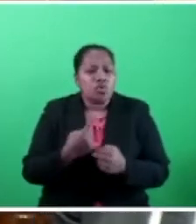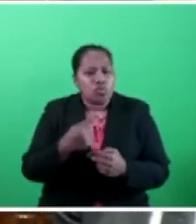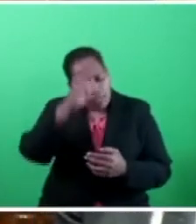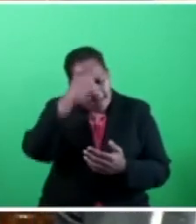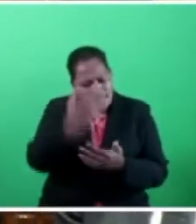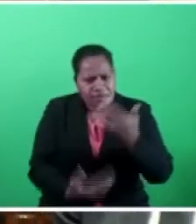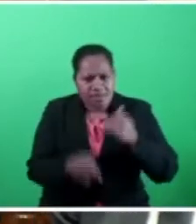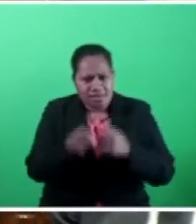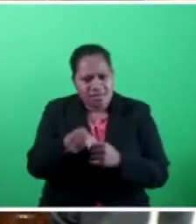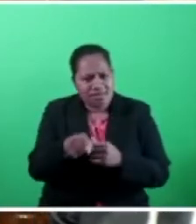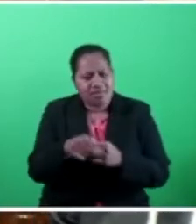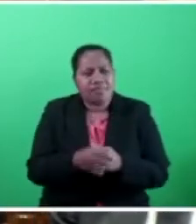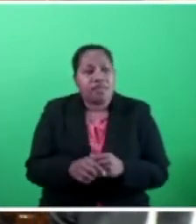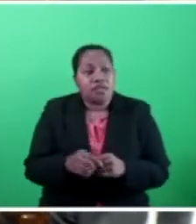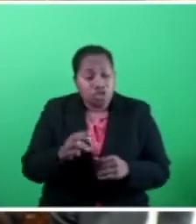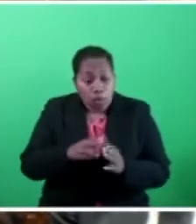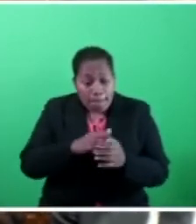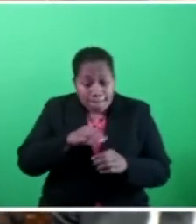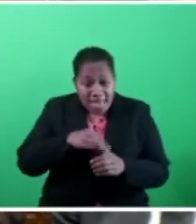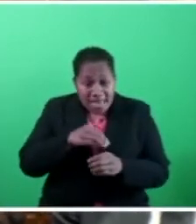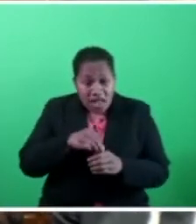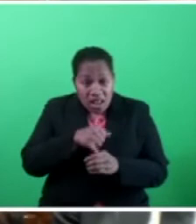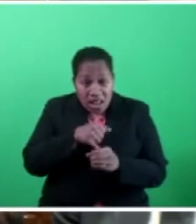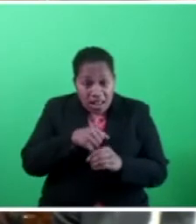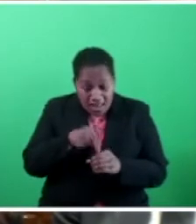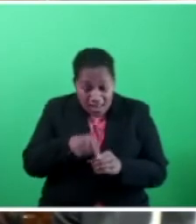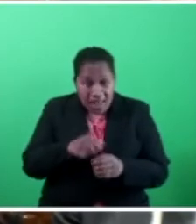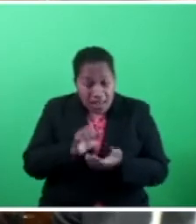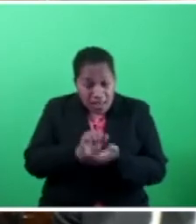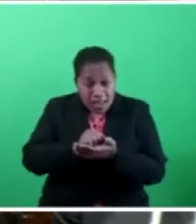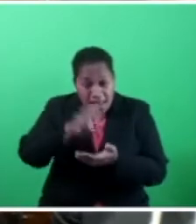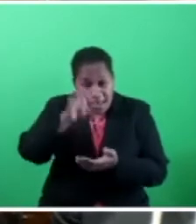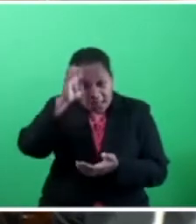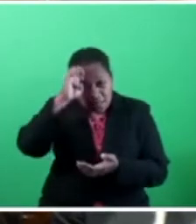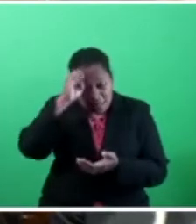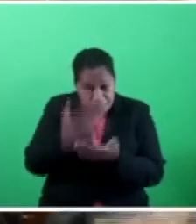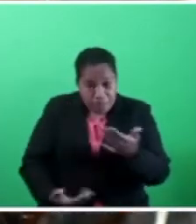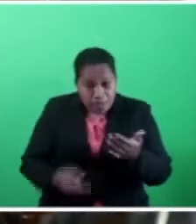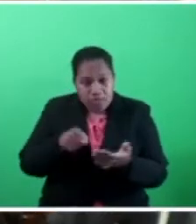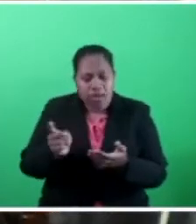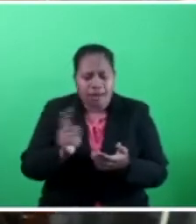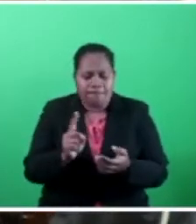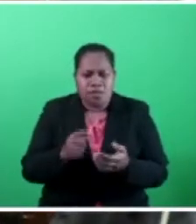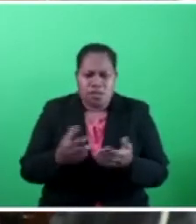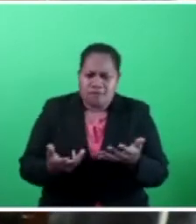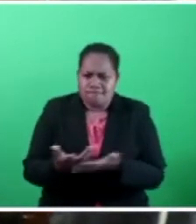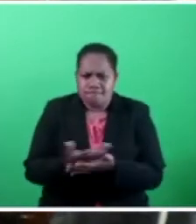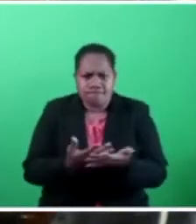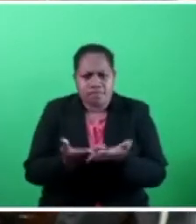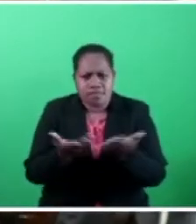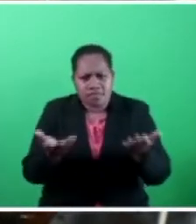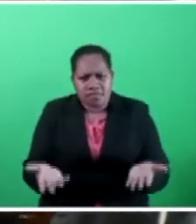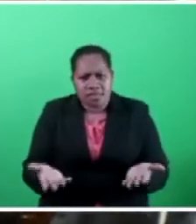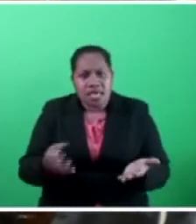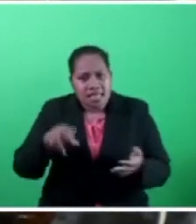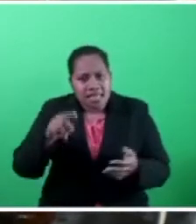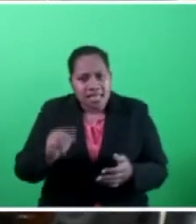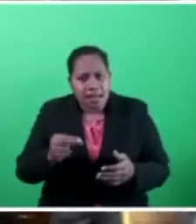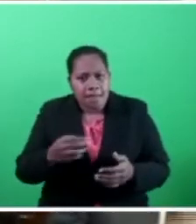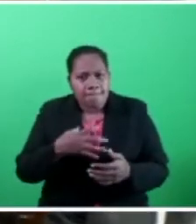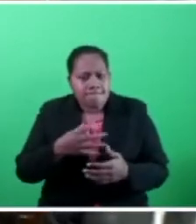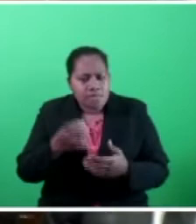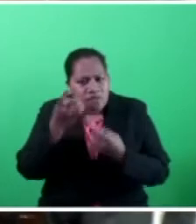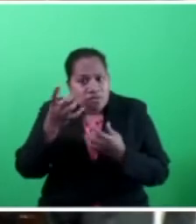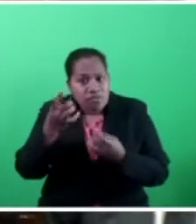to stay up to date on every new development and discovery relating to this virus. We expect additional information on the severity